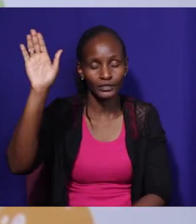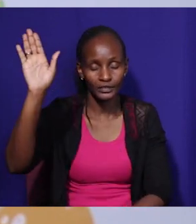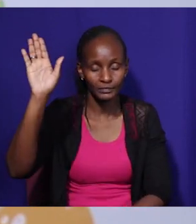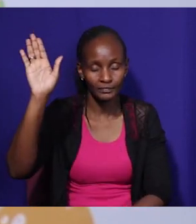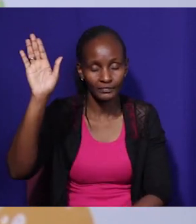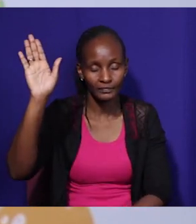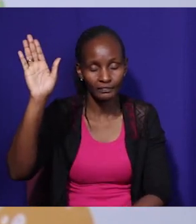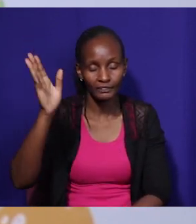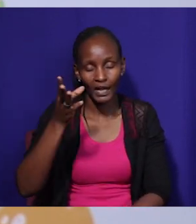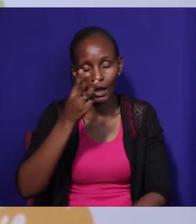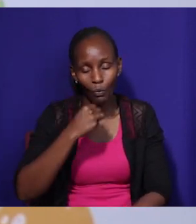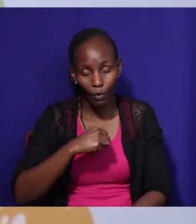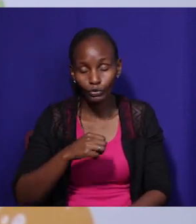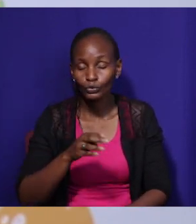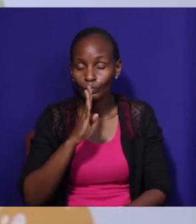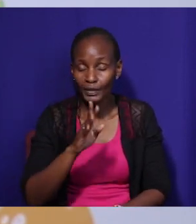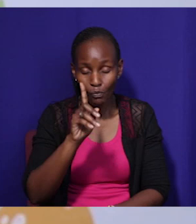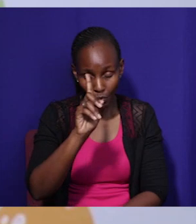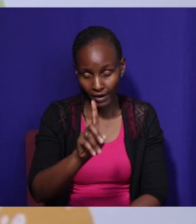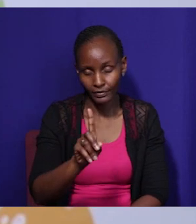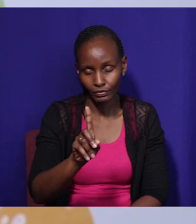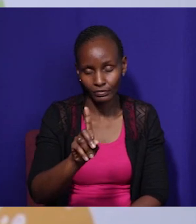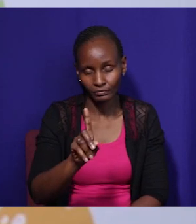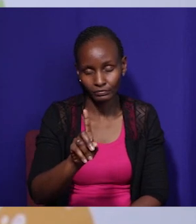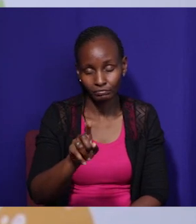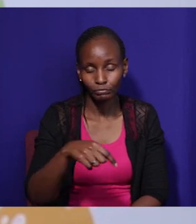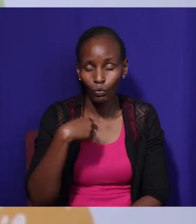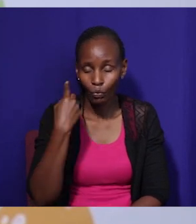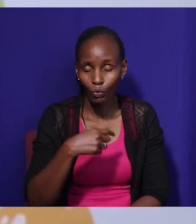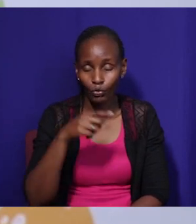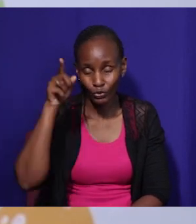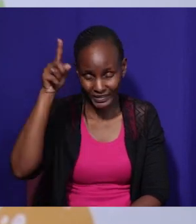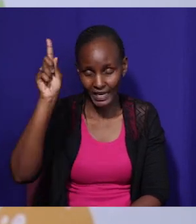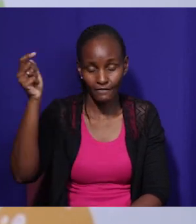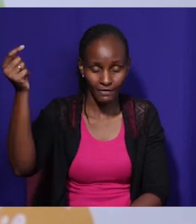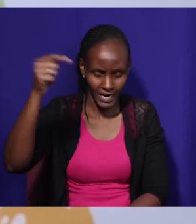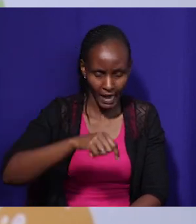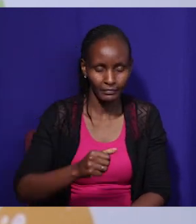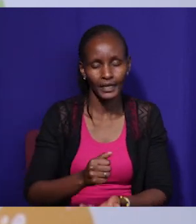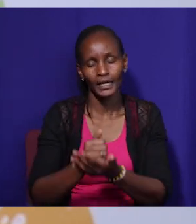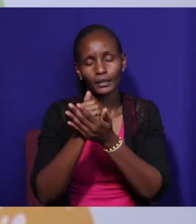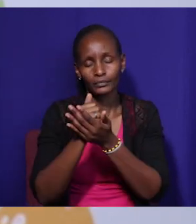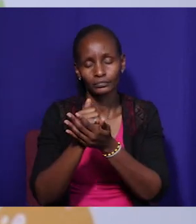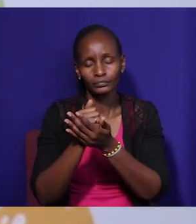I want to be one of those whom you come to help